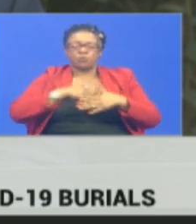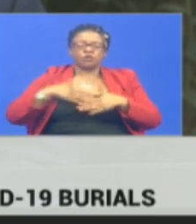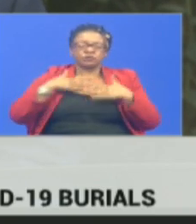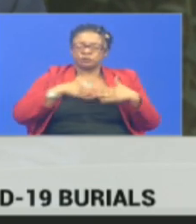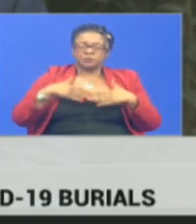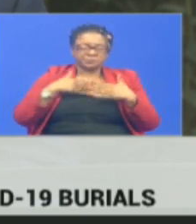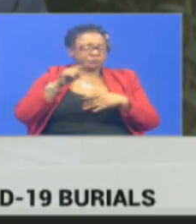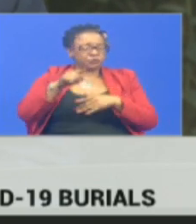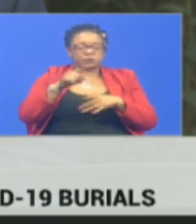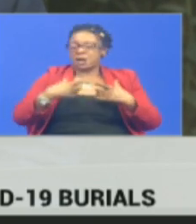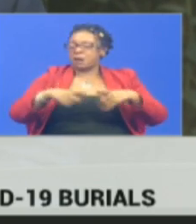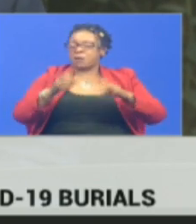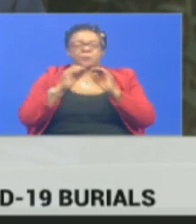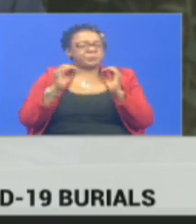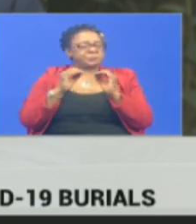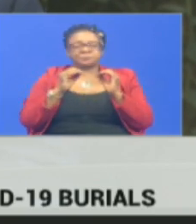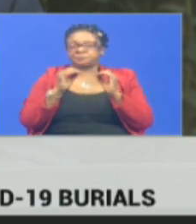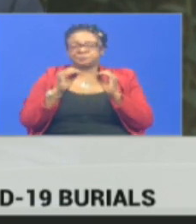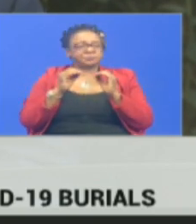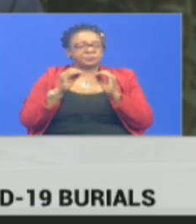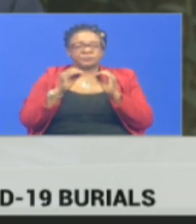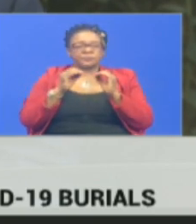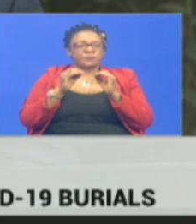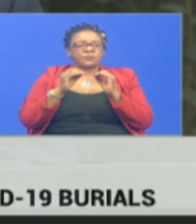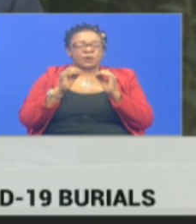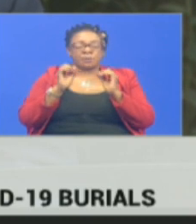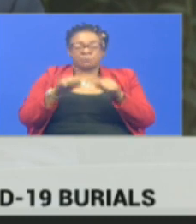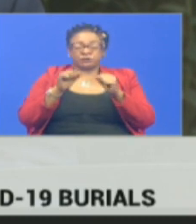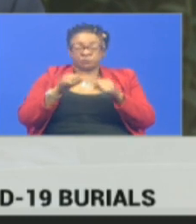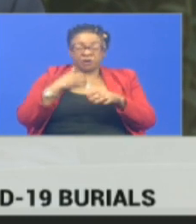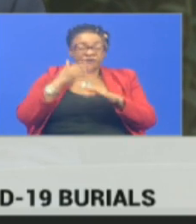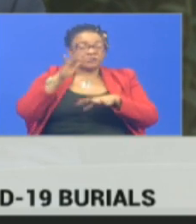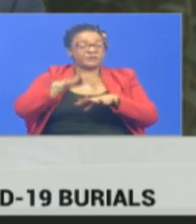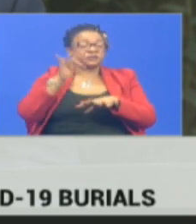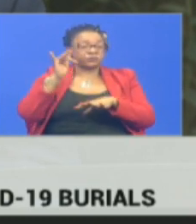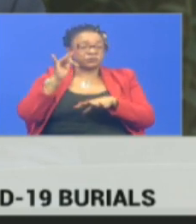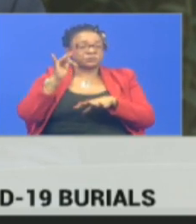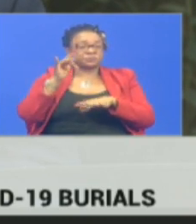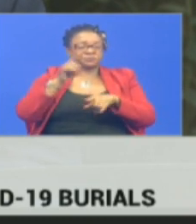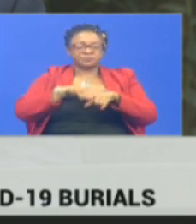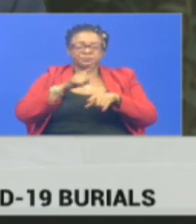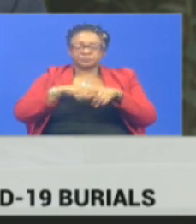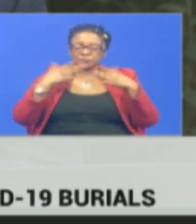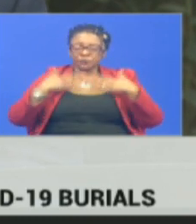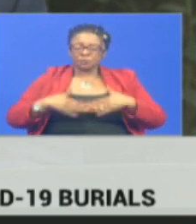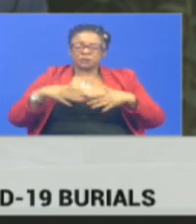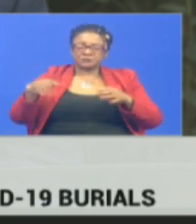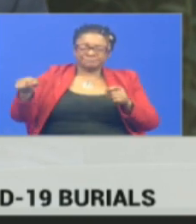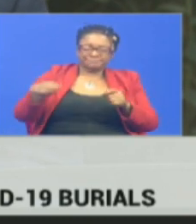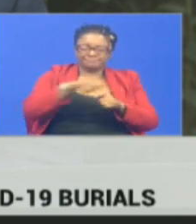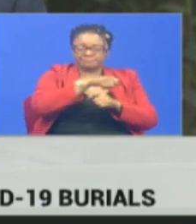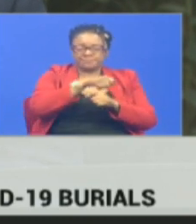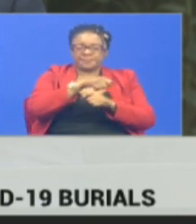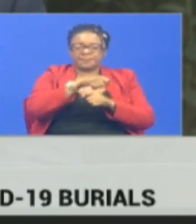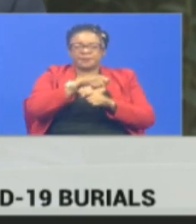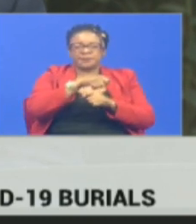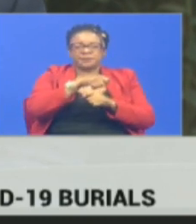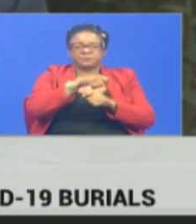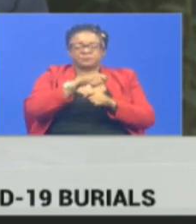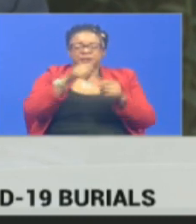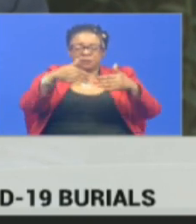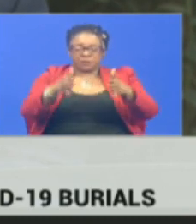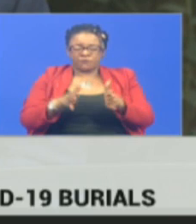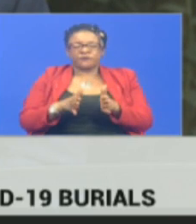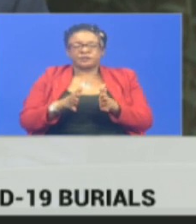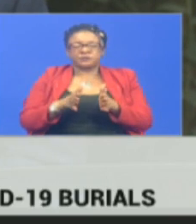are still not allowed to wash that body. It could still be infective. And once the body is placed in that double bag and then placed in the